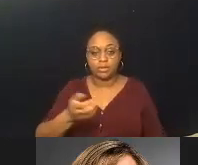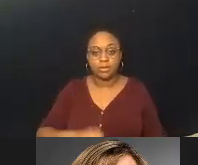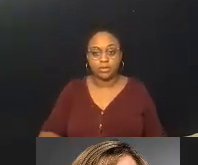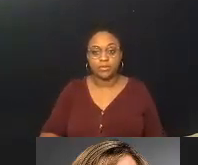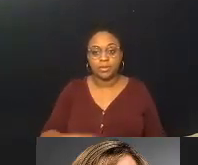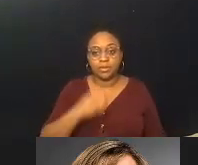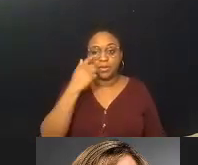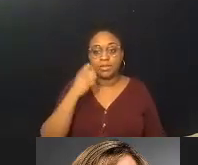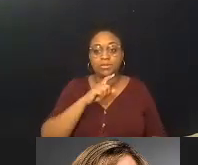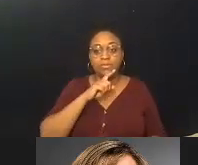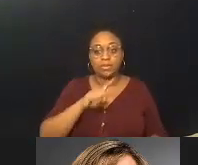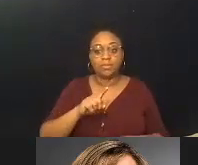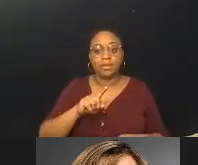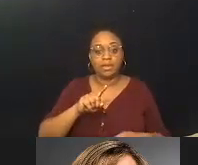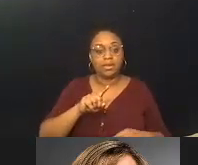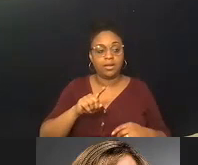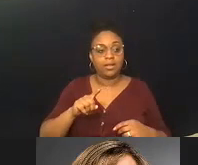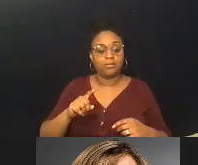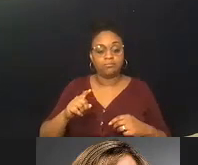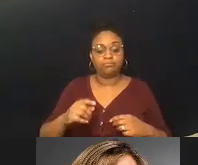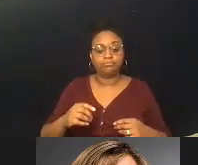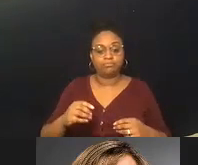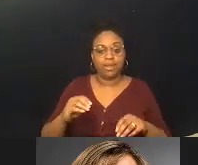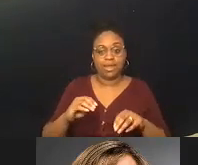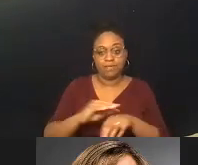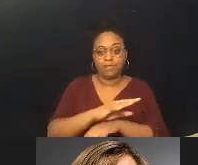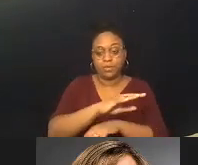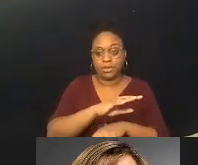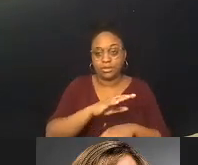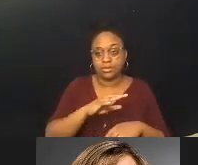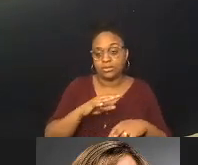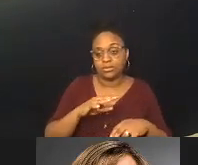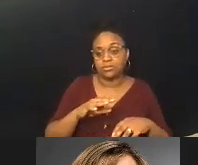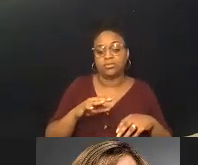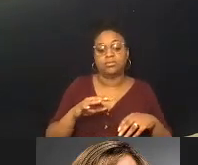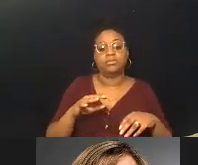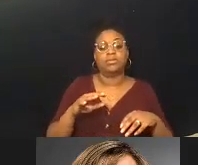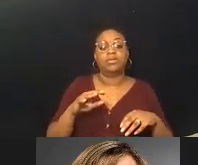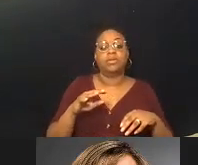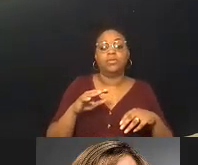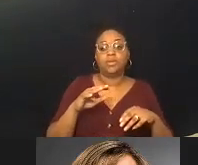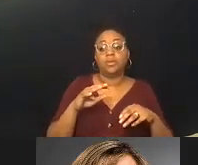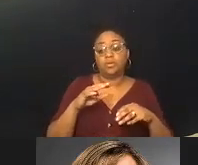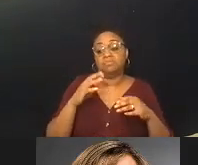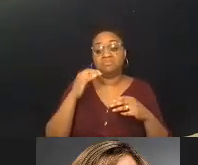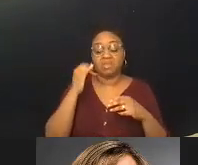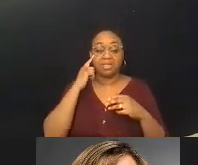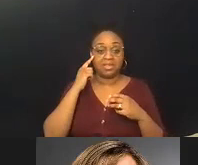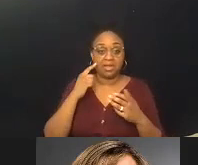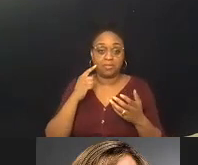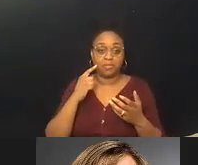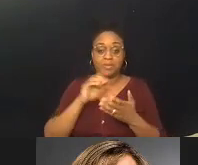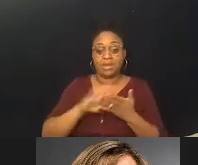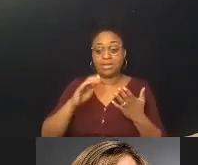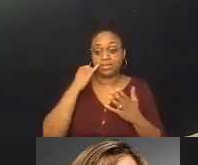by negatively or positively by the things in your area, but also centering those voices in your curriculum, I think makes a lot of sense. That's